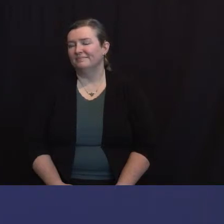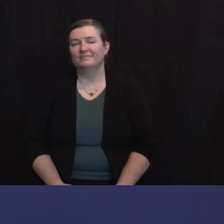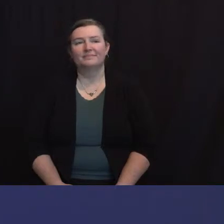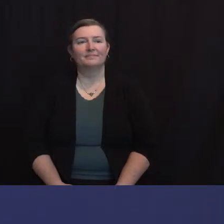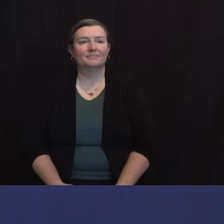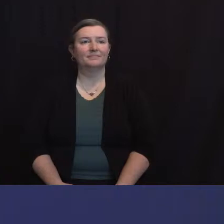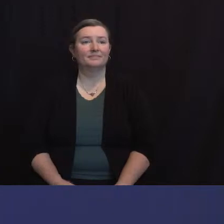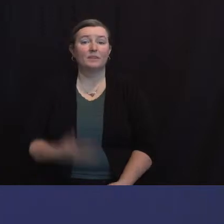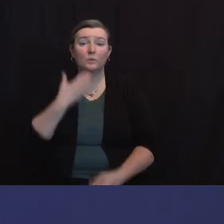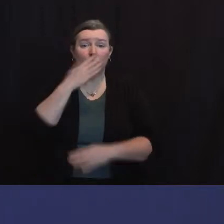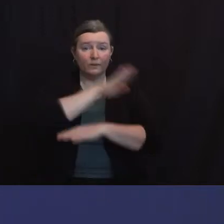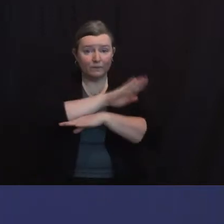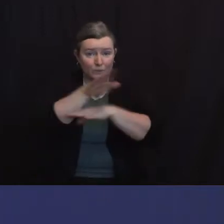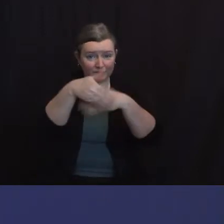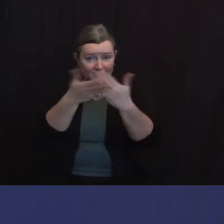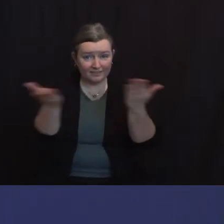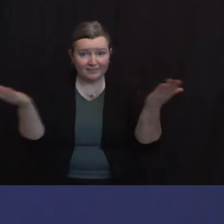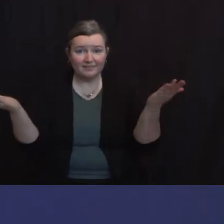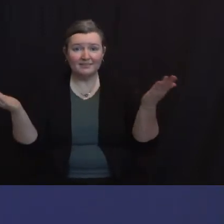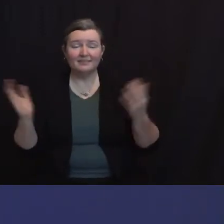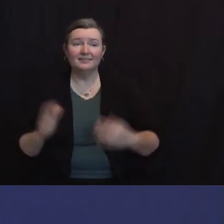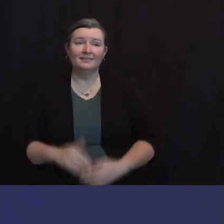Good afternoon.